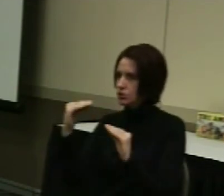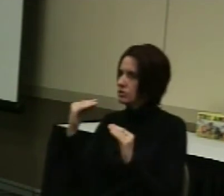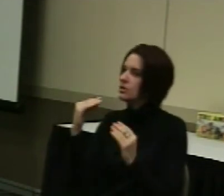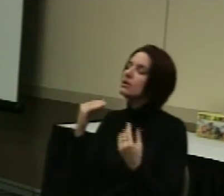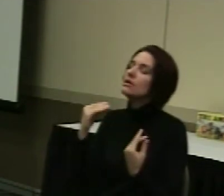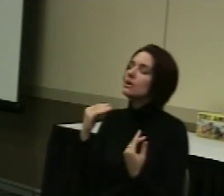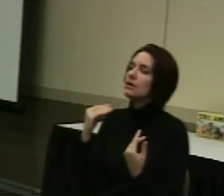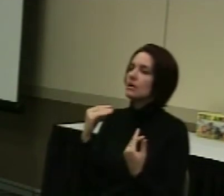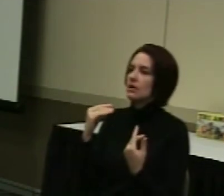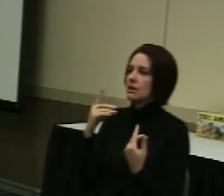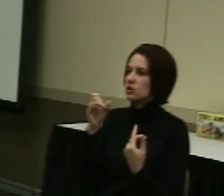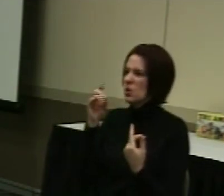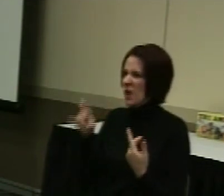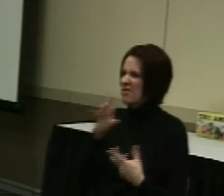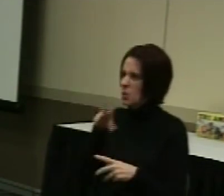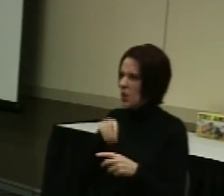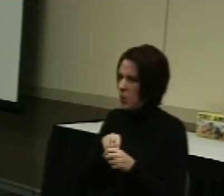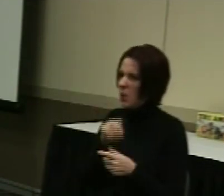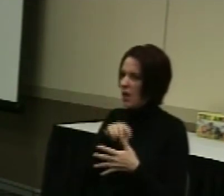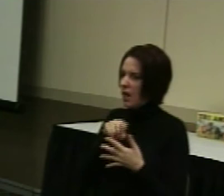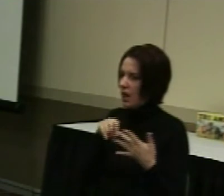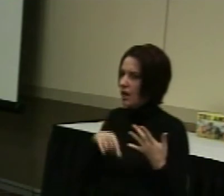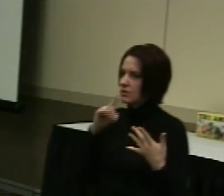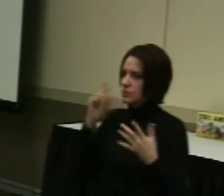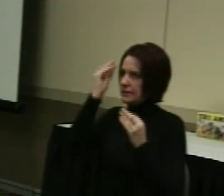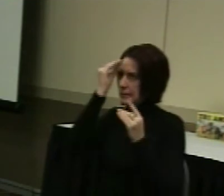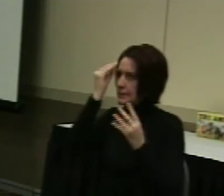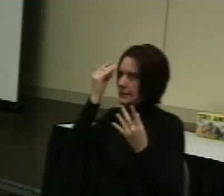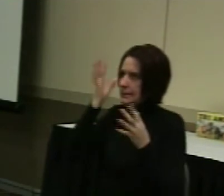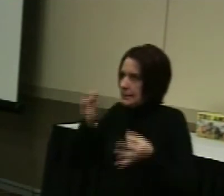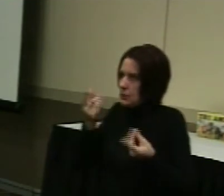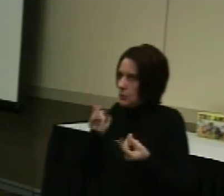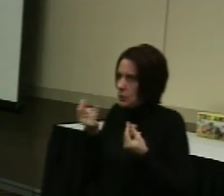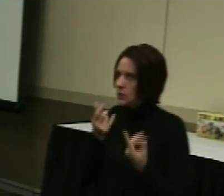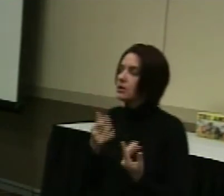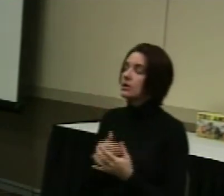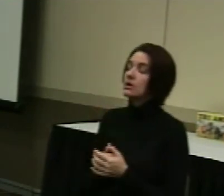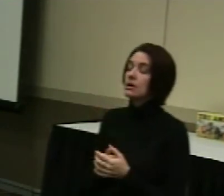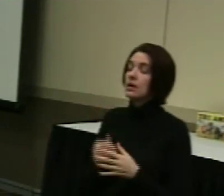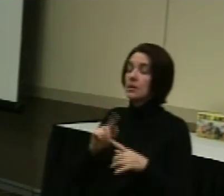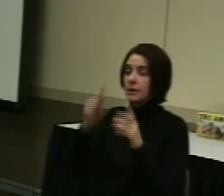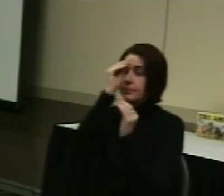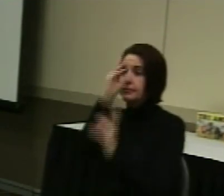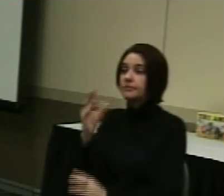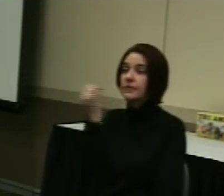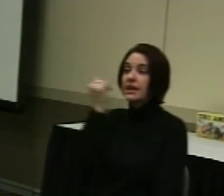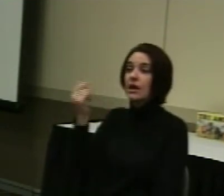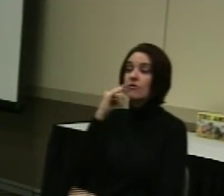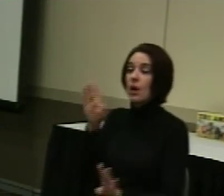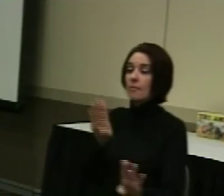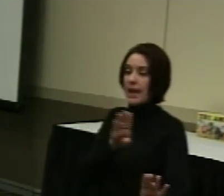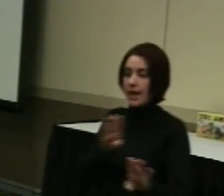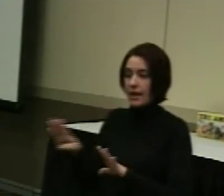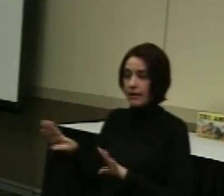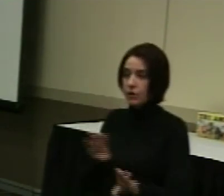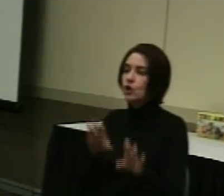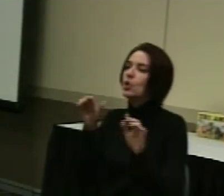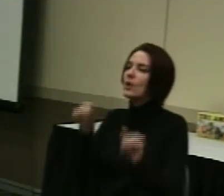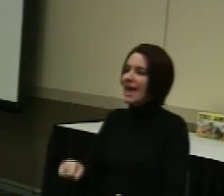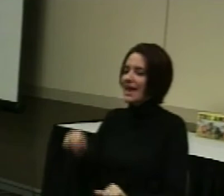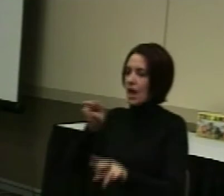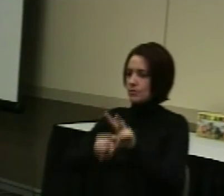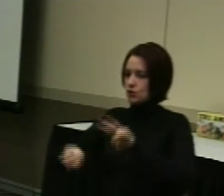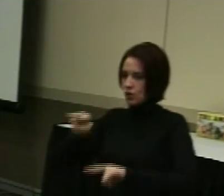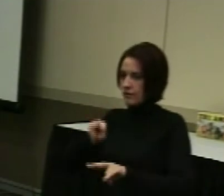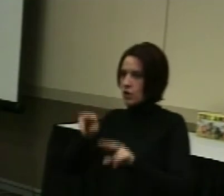in all those things into account? But let me tell you that the notion that behavior is observable, behavior